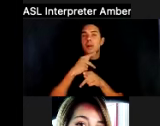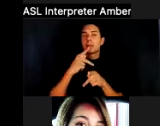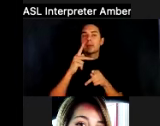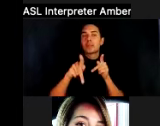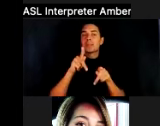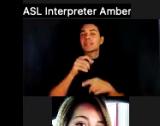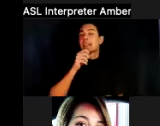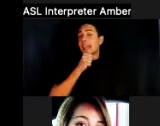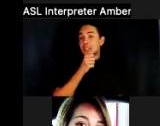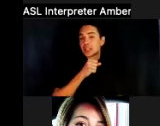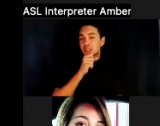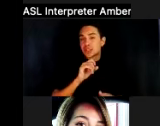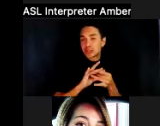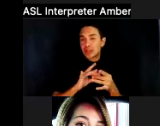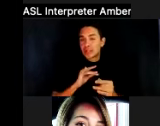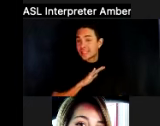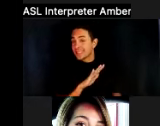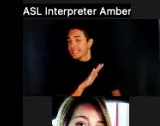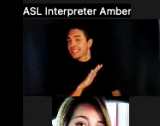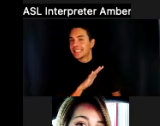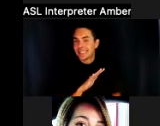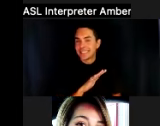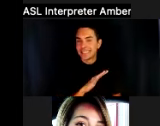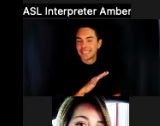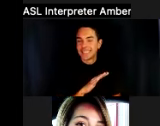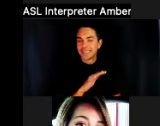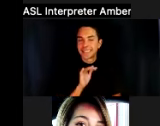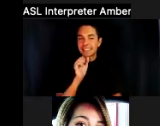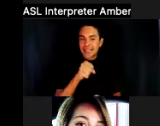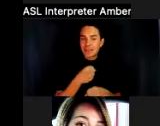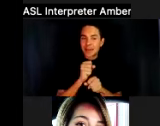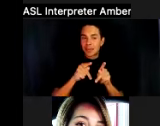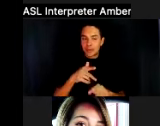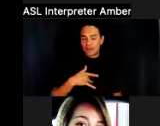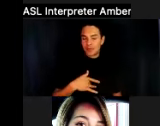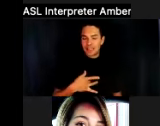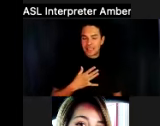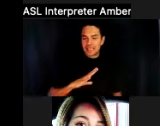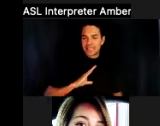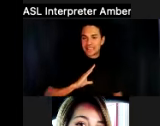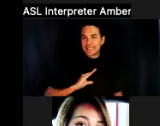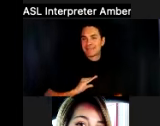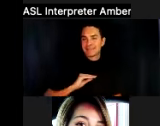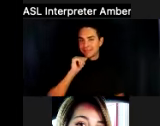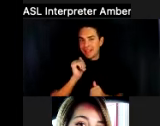know that that is definitely, this can make folks feel really, really